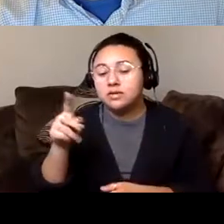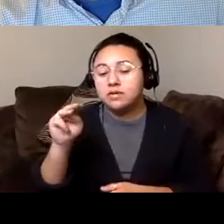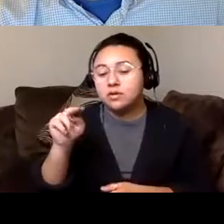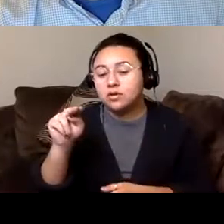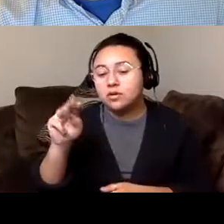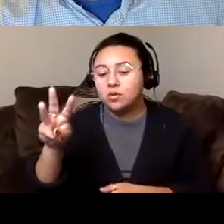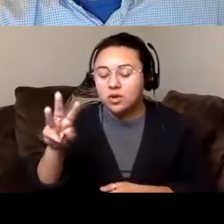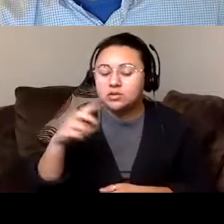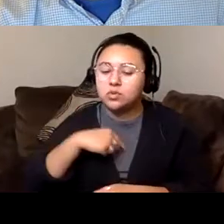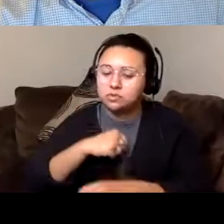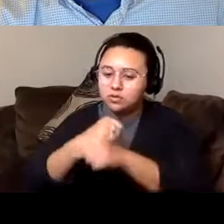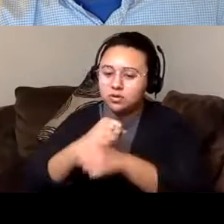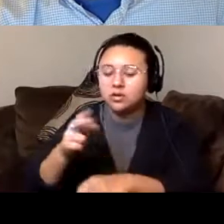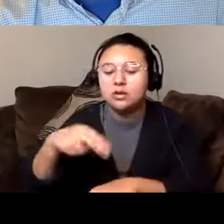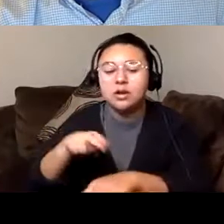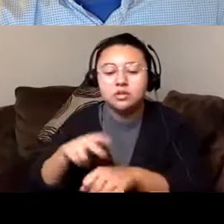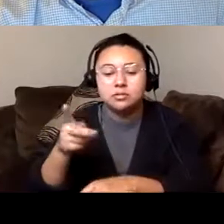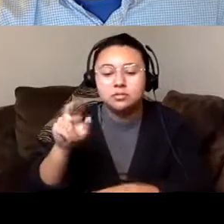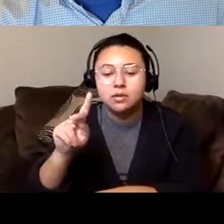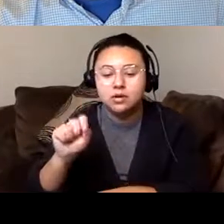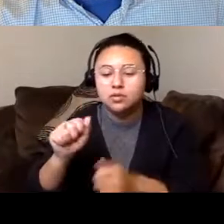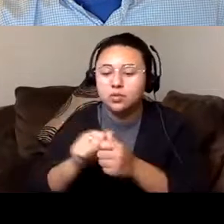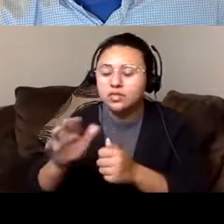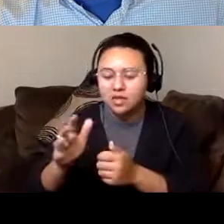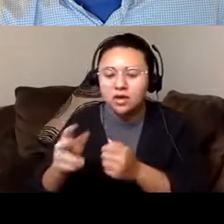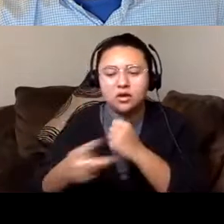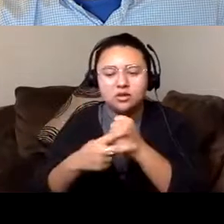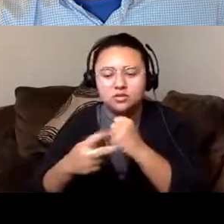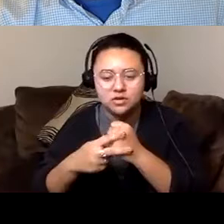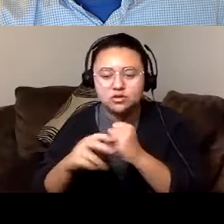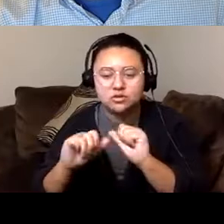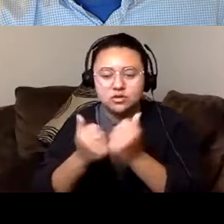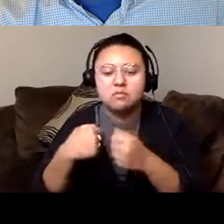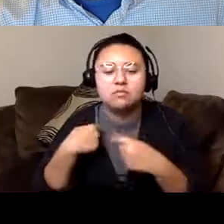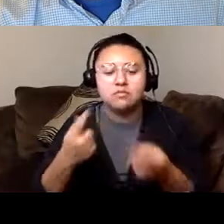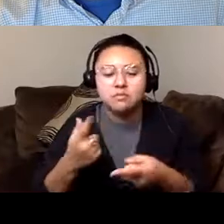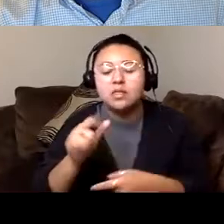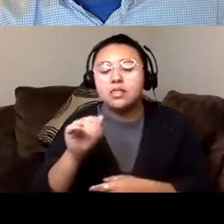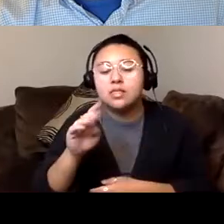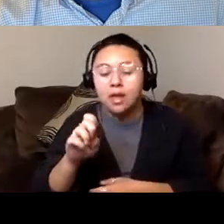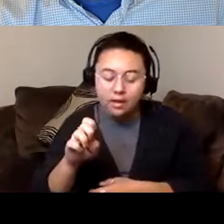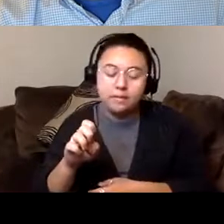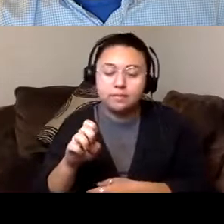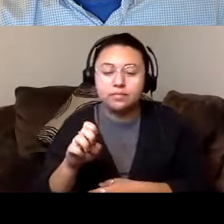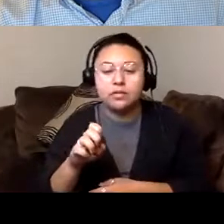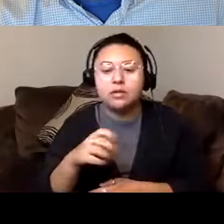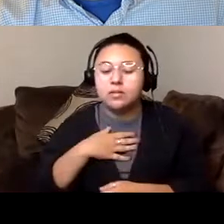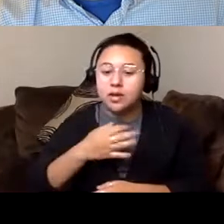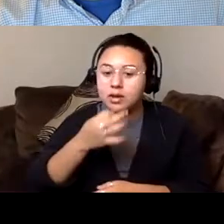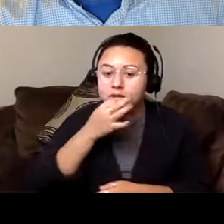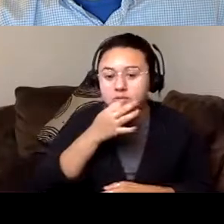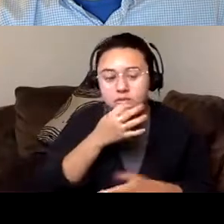national parks with the National Parks Conservation Association. I've been with Lime for the last year, lending my expertise in building these relationships with local